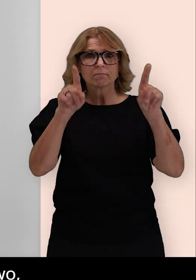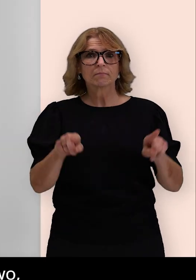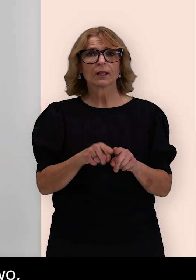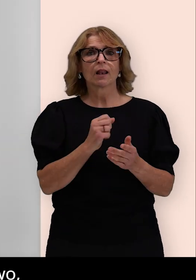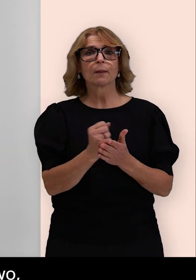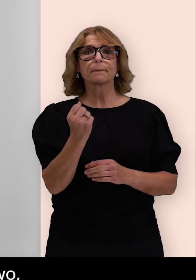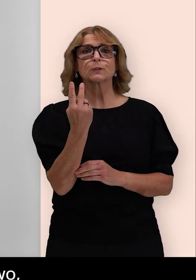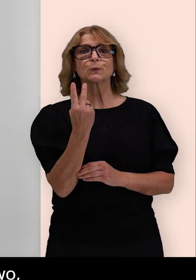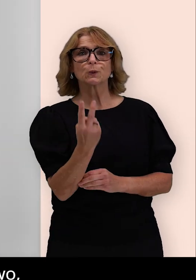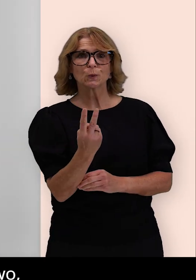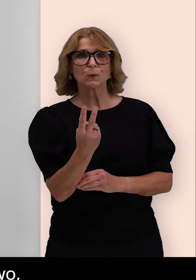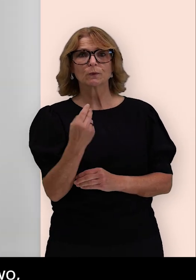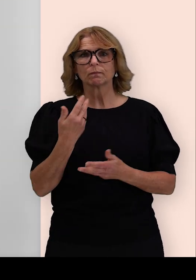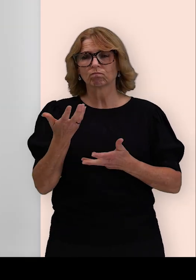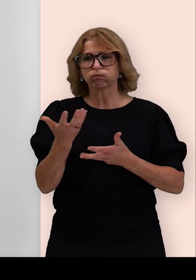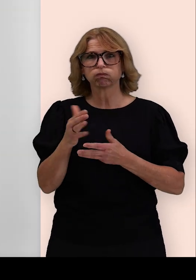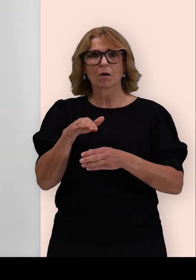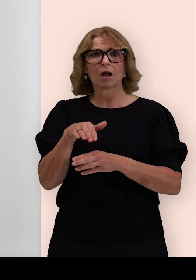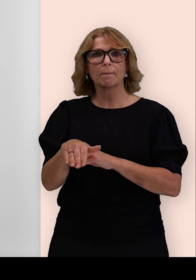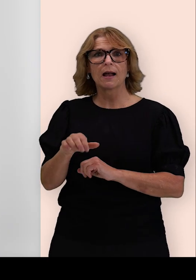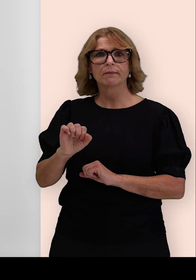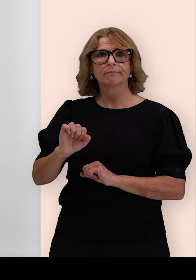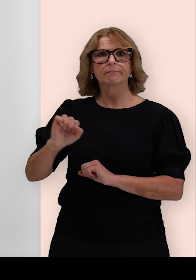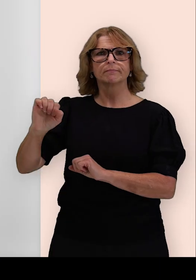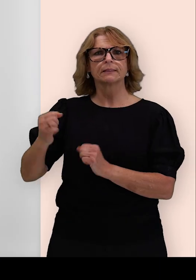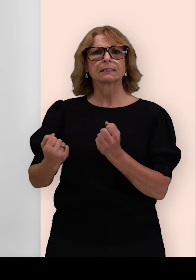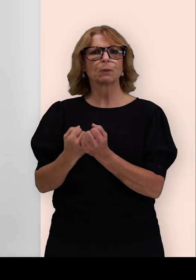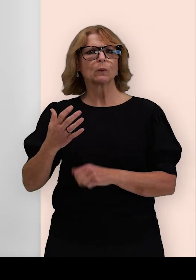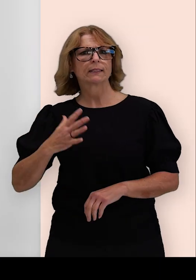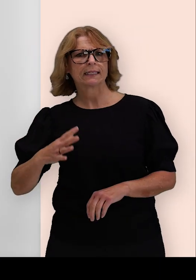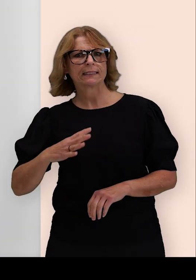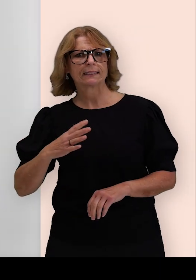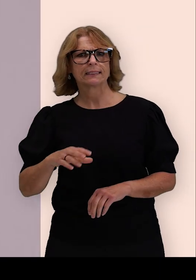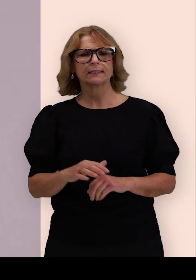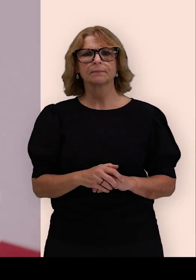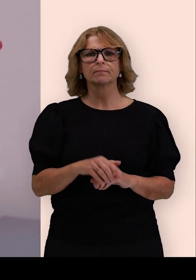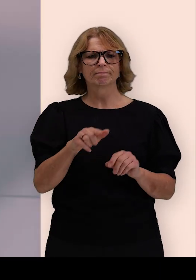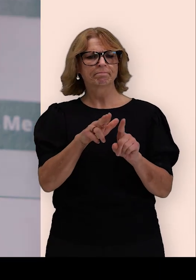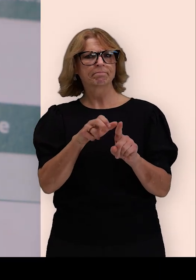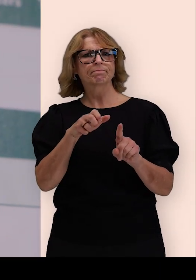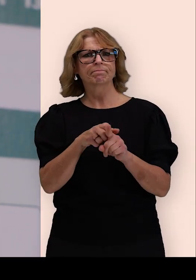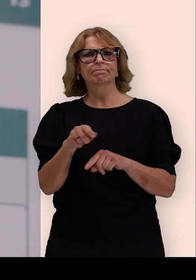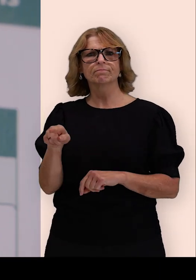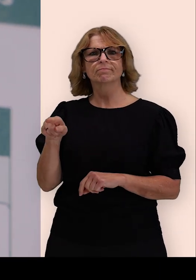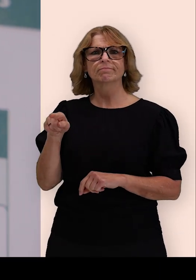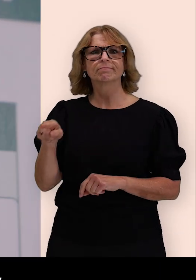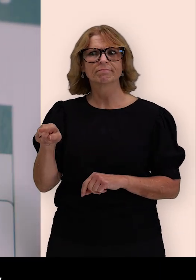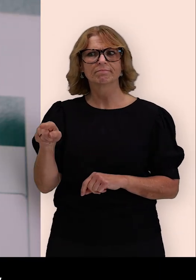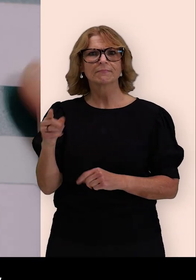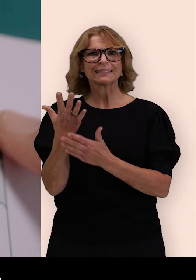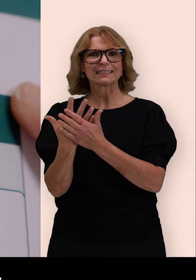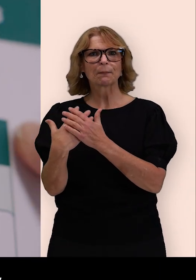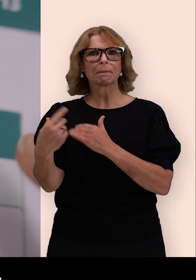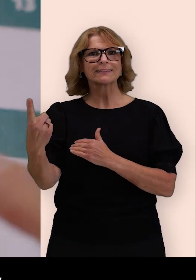at worksheet number 2, which talked about Lauren's support needs. It identified that Lauren